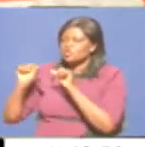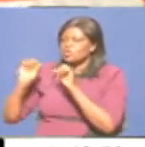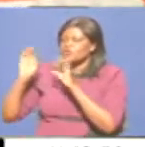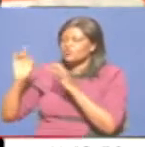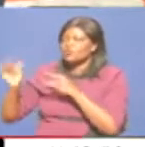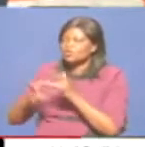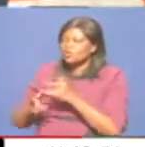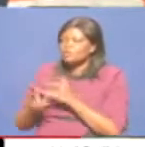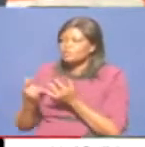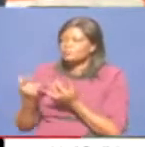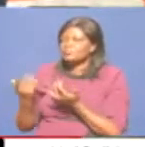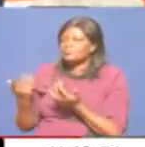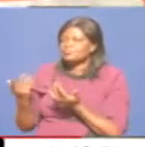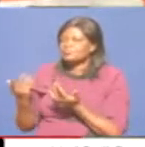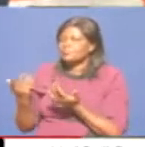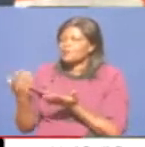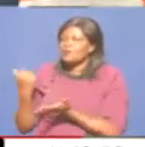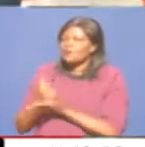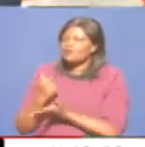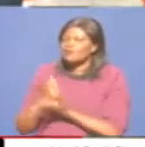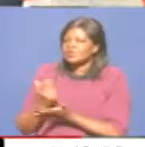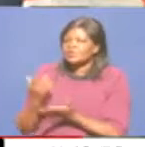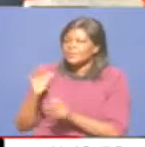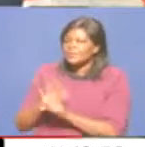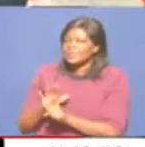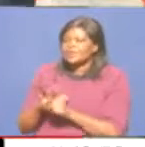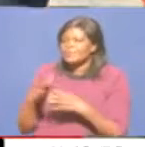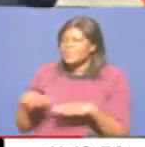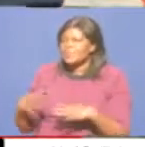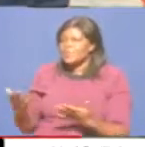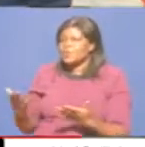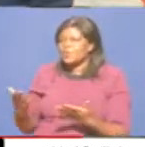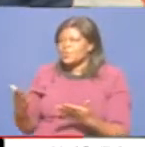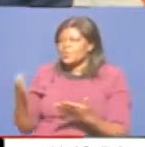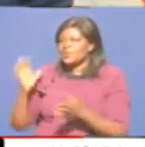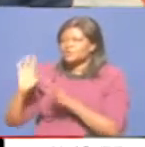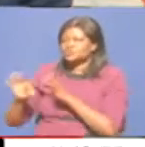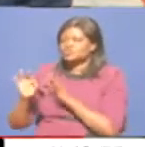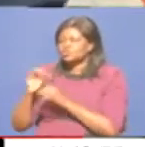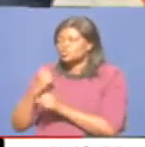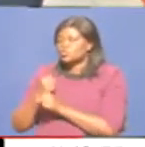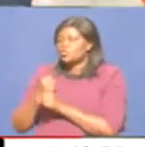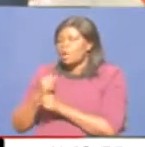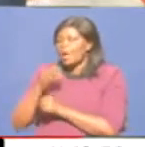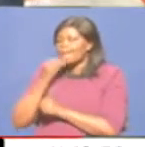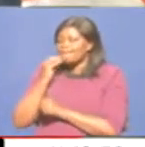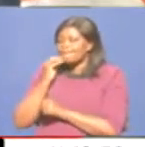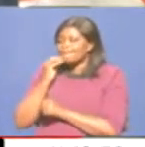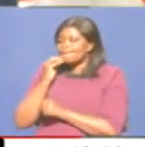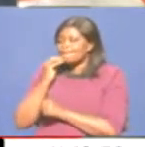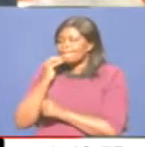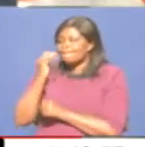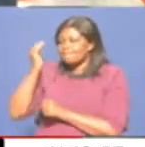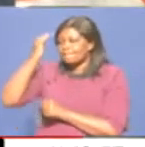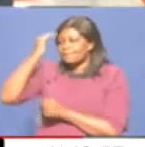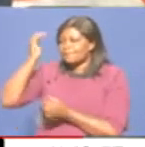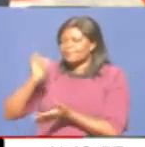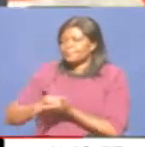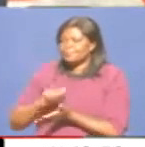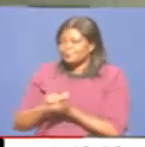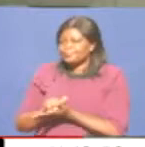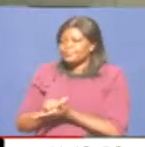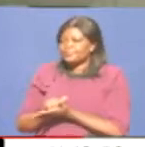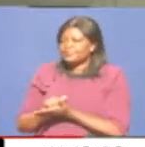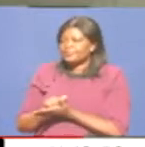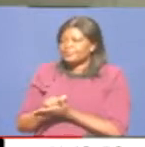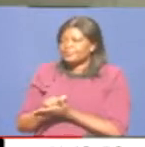market, for example, the offices, I mean, most people currently now are choosing to work in their own homes. Remember that the